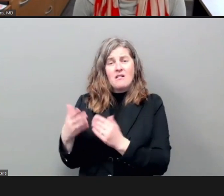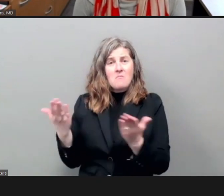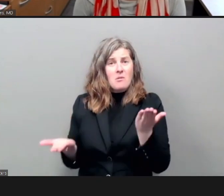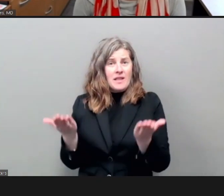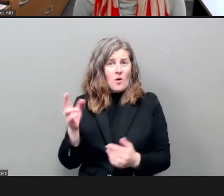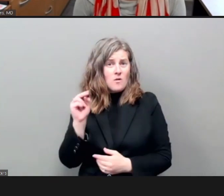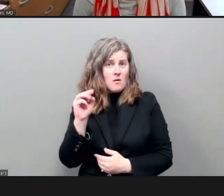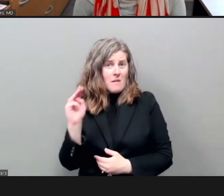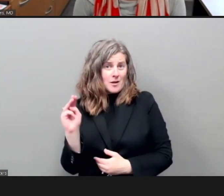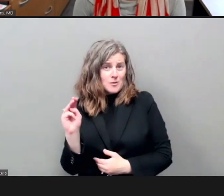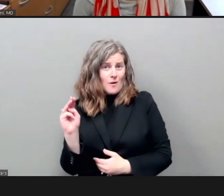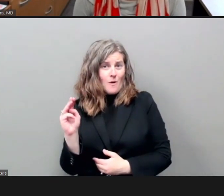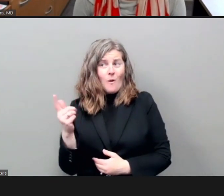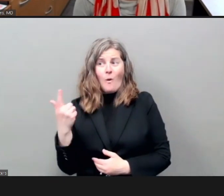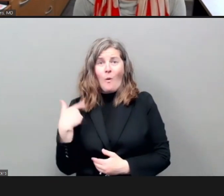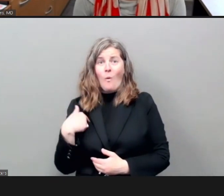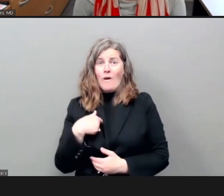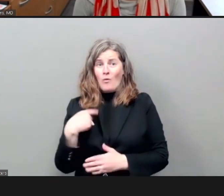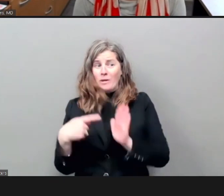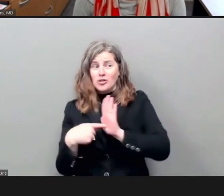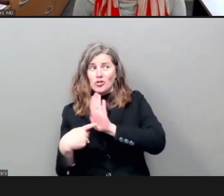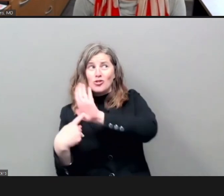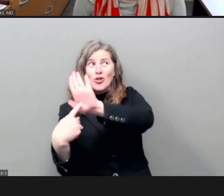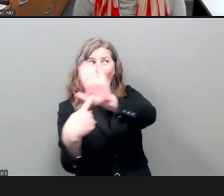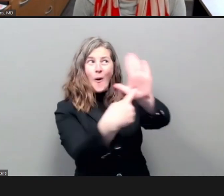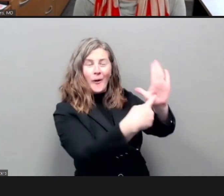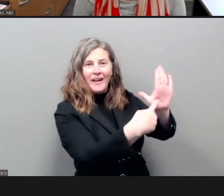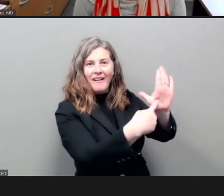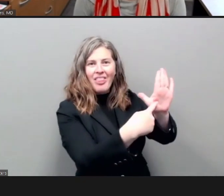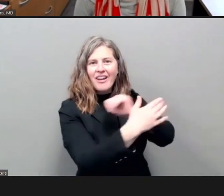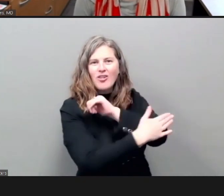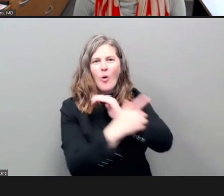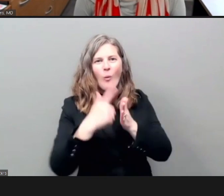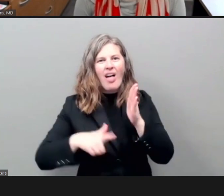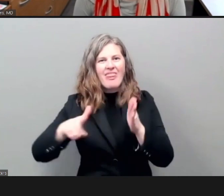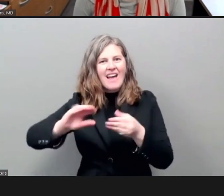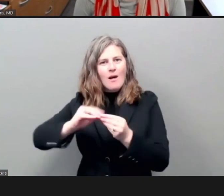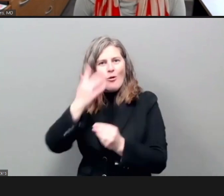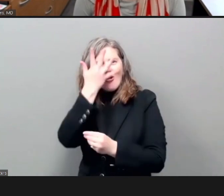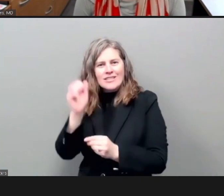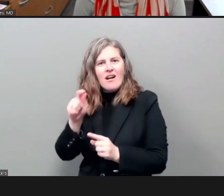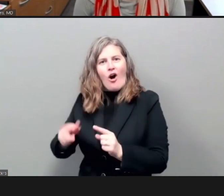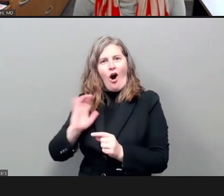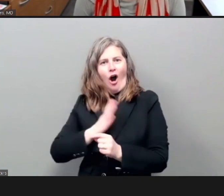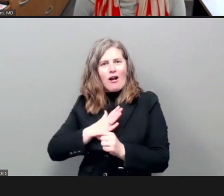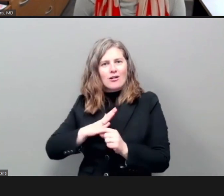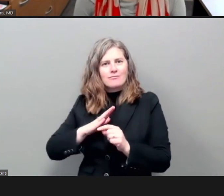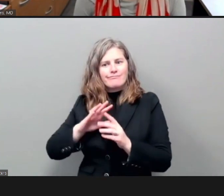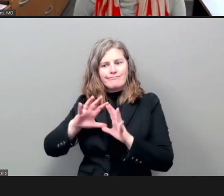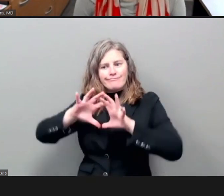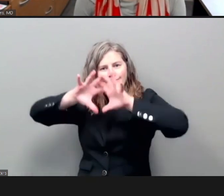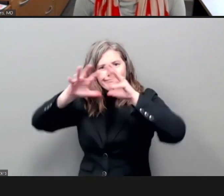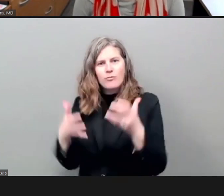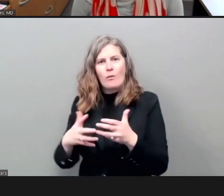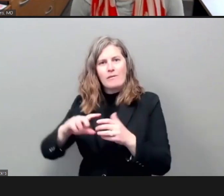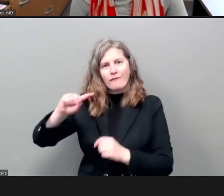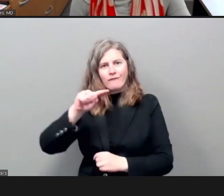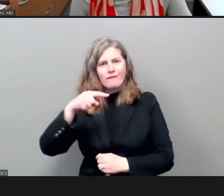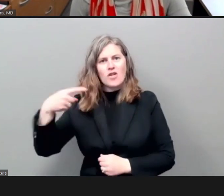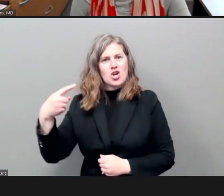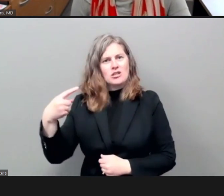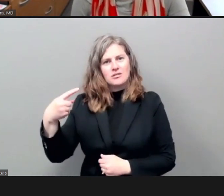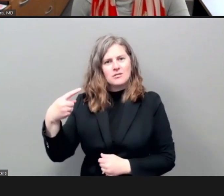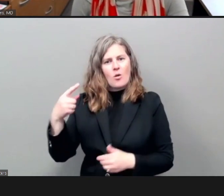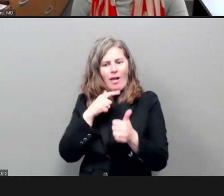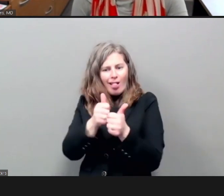be telling the rest of the country what that number is, because we're going to get there first. We don't have anybody out there